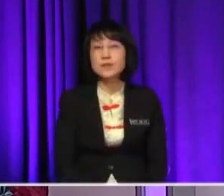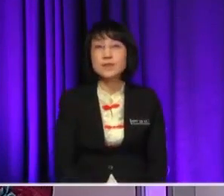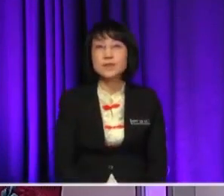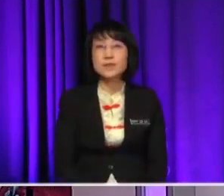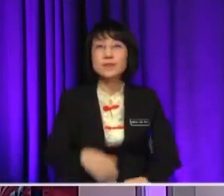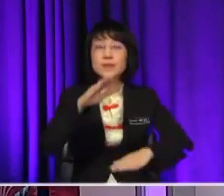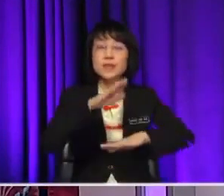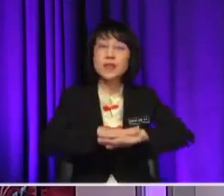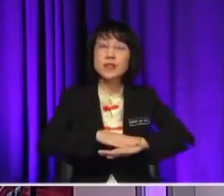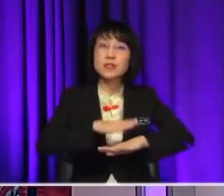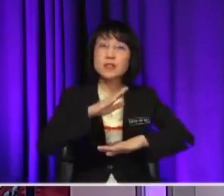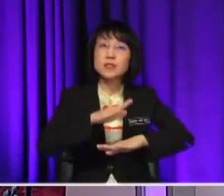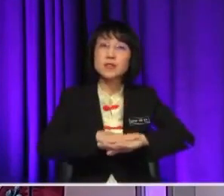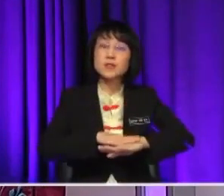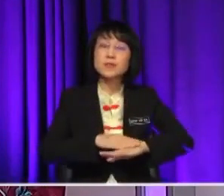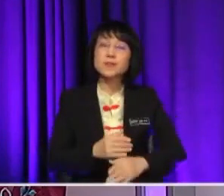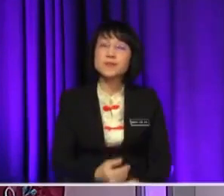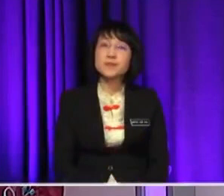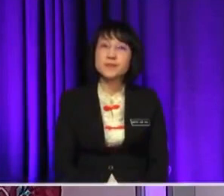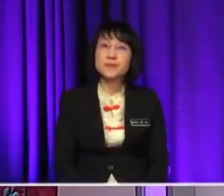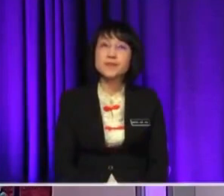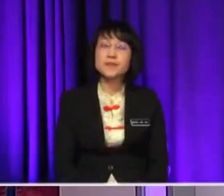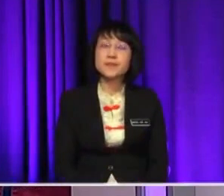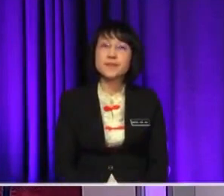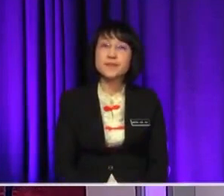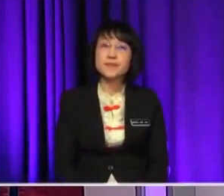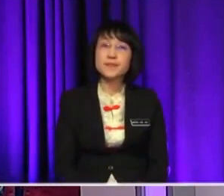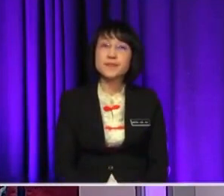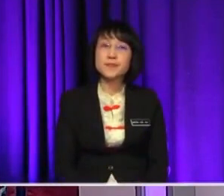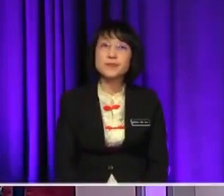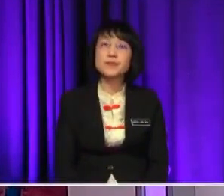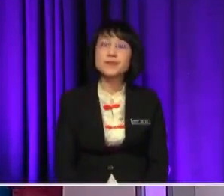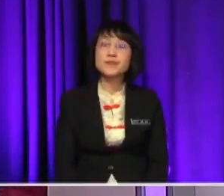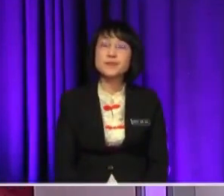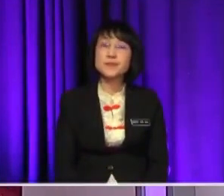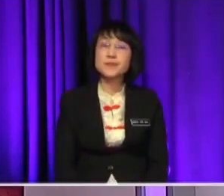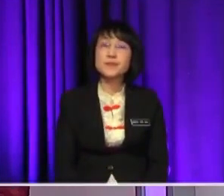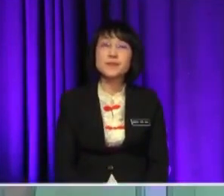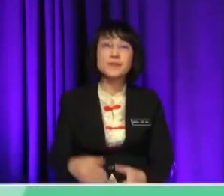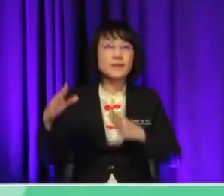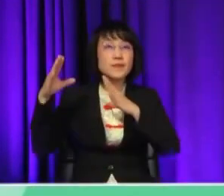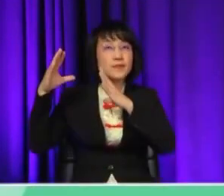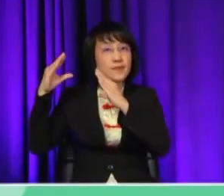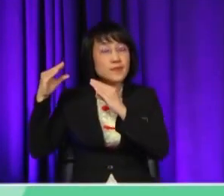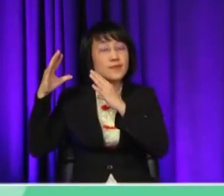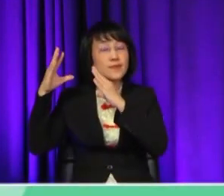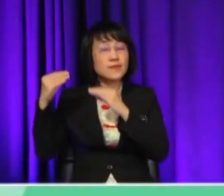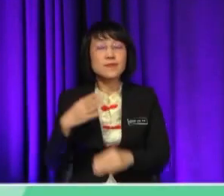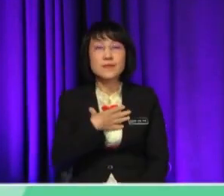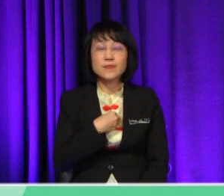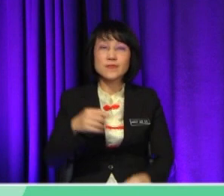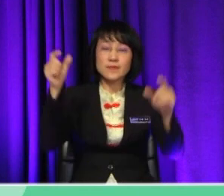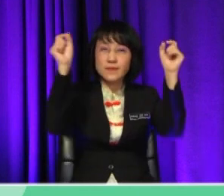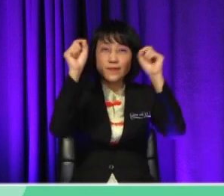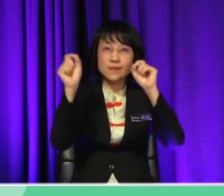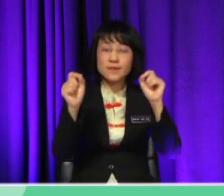not usually looked at much in this poem, but it's quite important. Like Cushion of Snow, not that